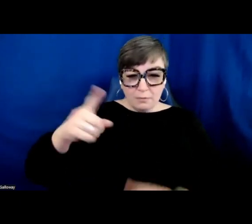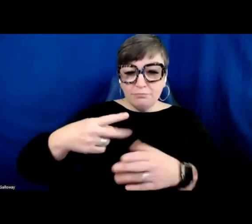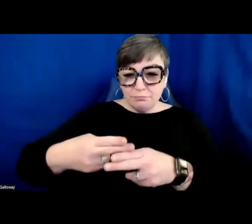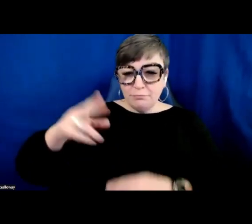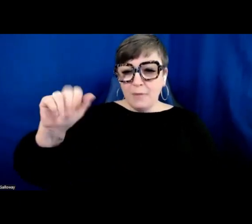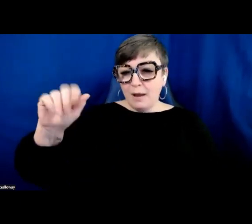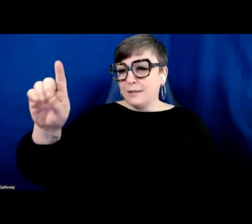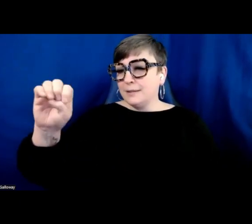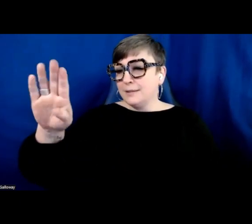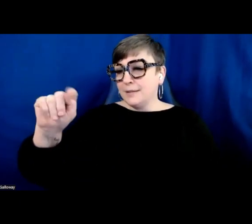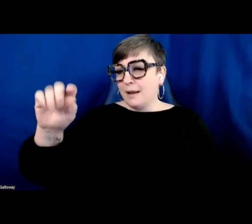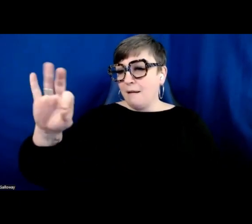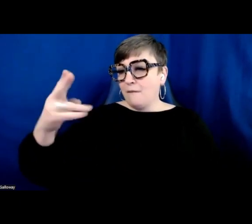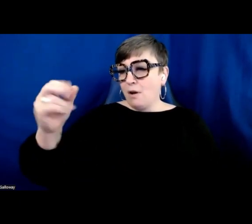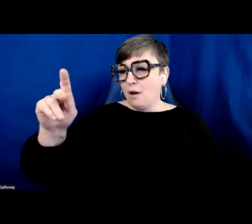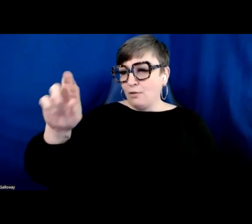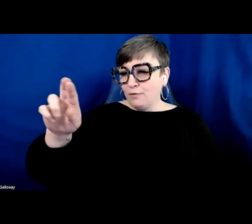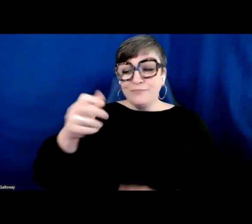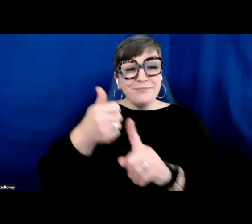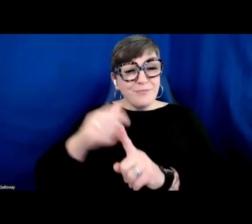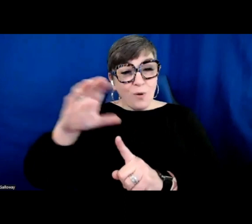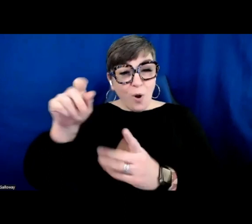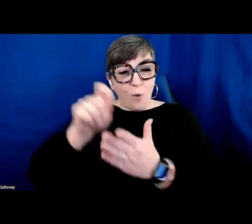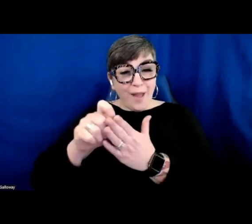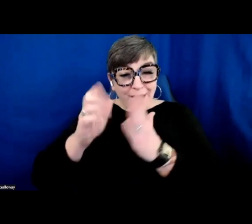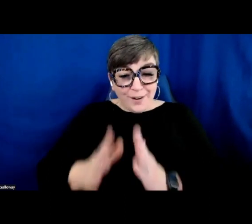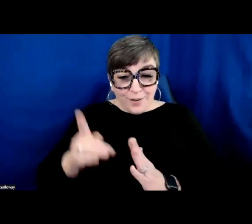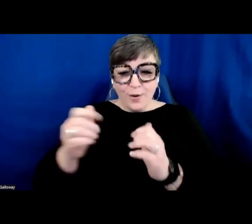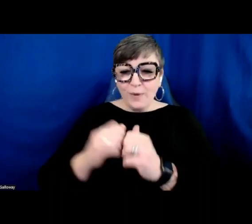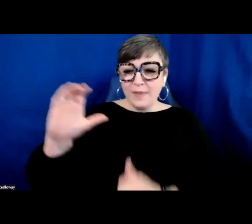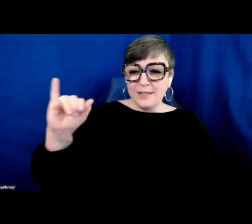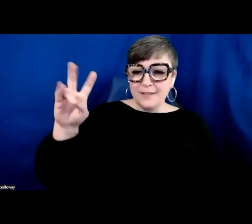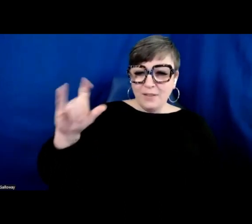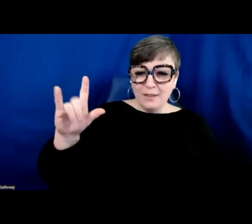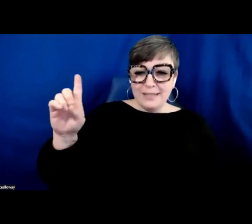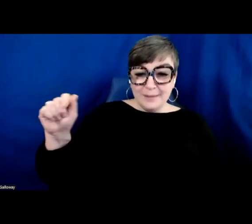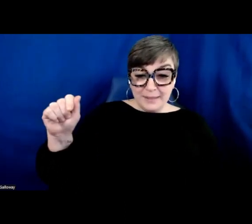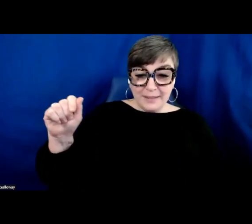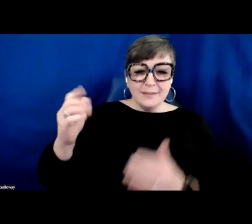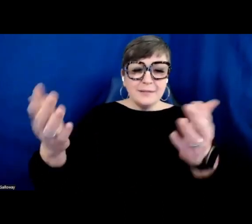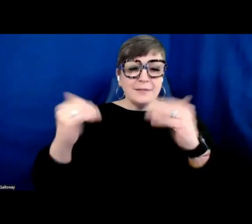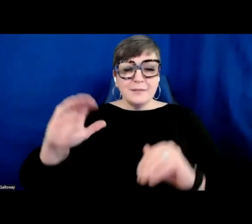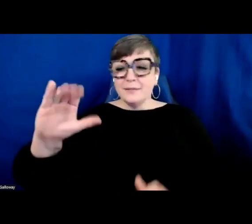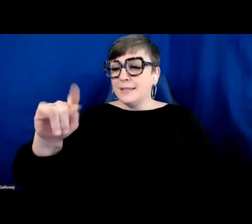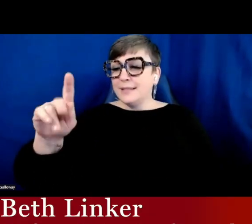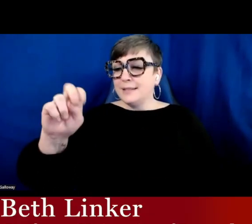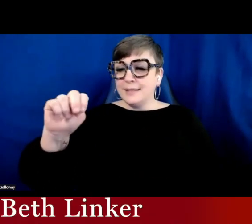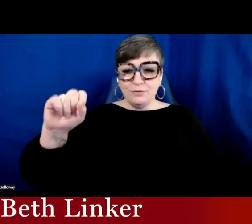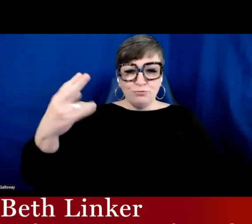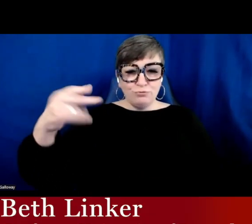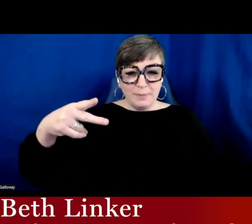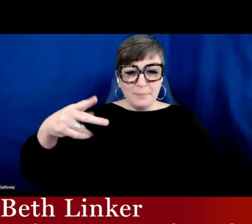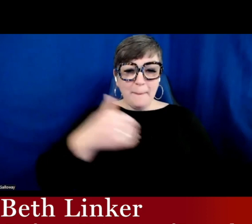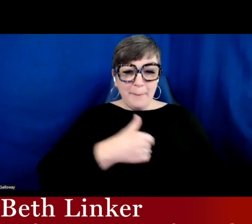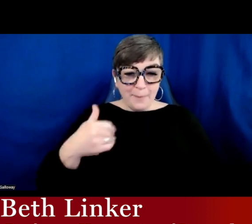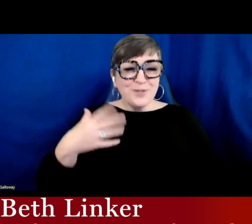the co-editor of civil disabilities citizenship membership and belonging her writing has also appeared in the new england journal of